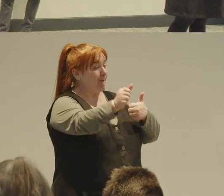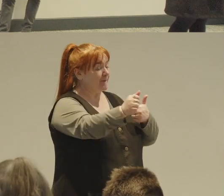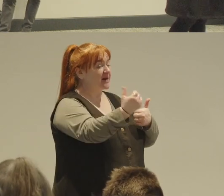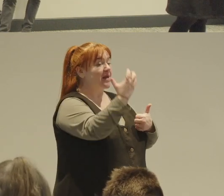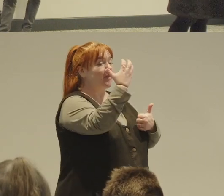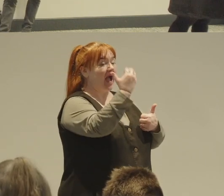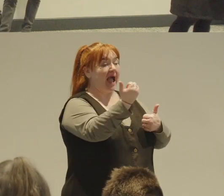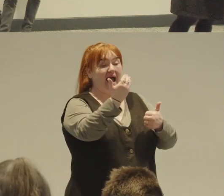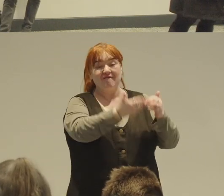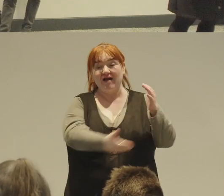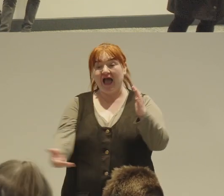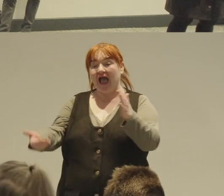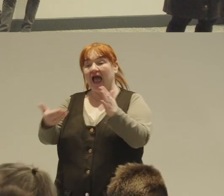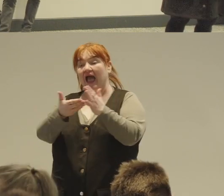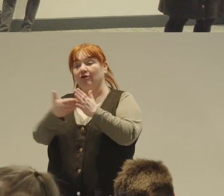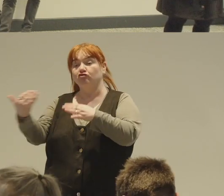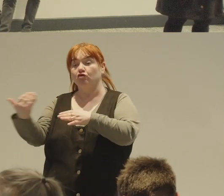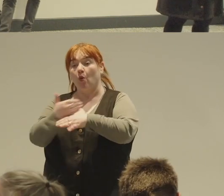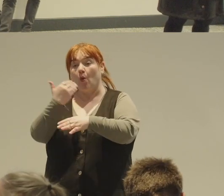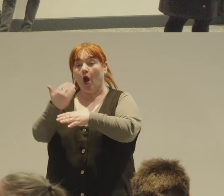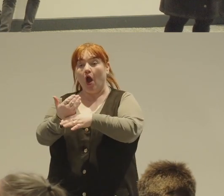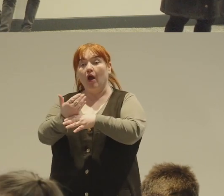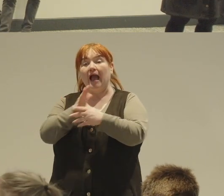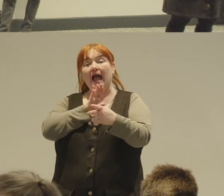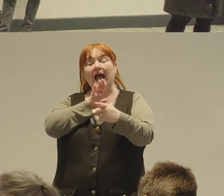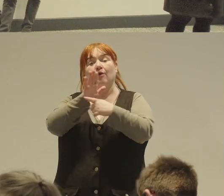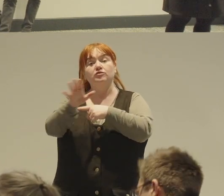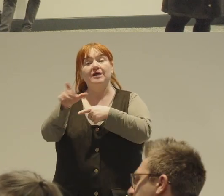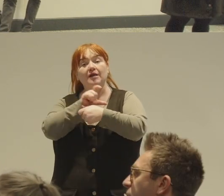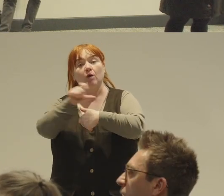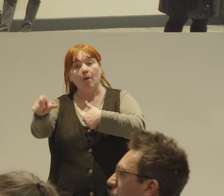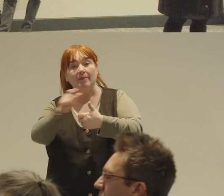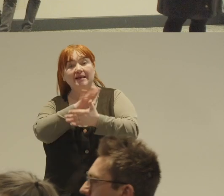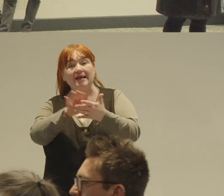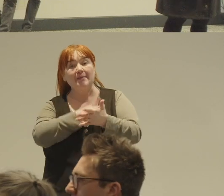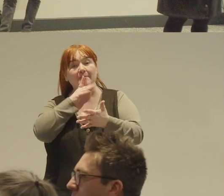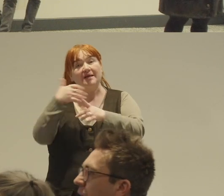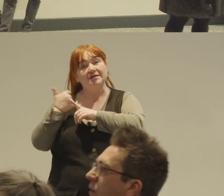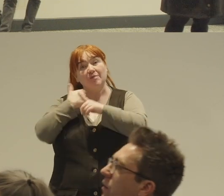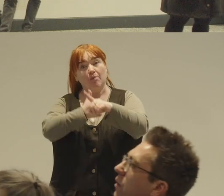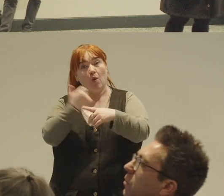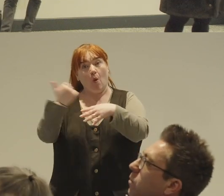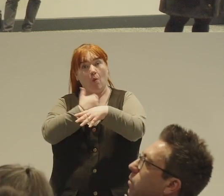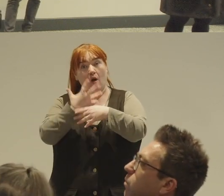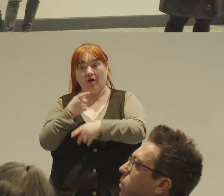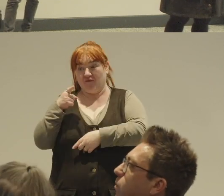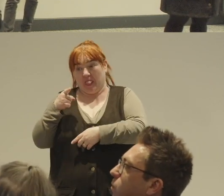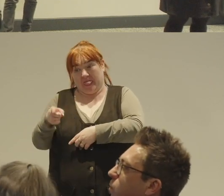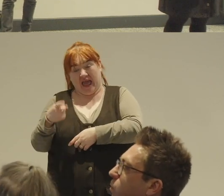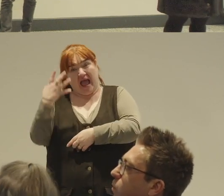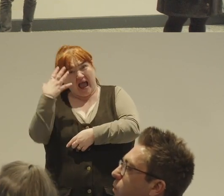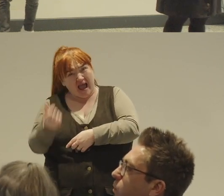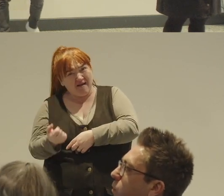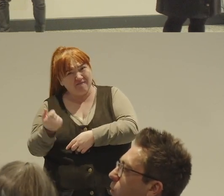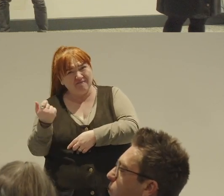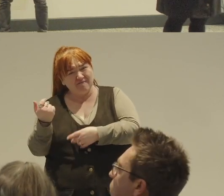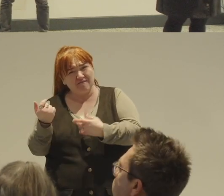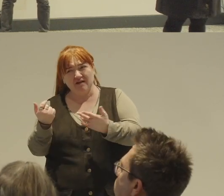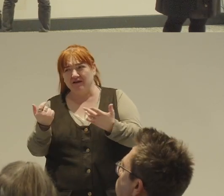company, and a support worker can sit across the work that they do across kind of multiple,